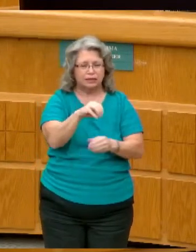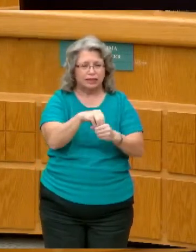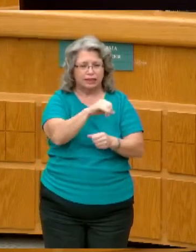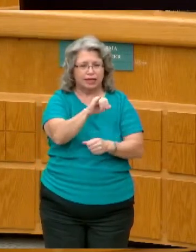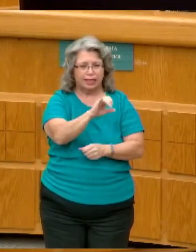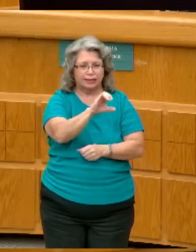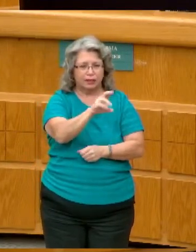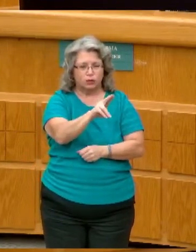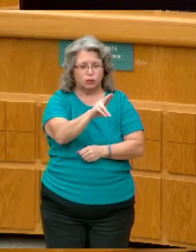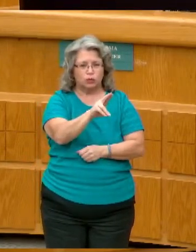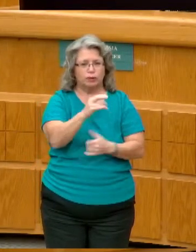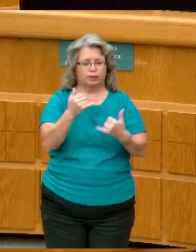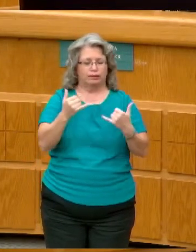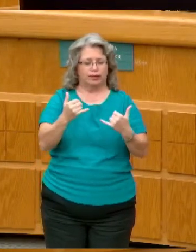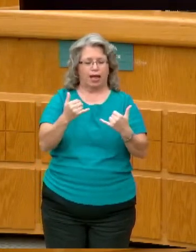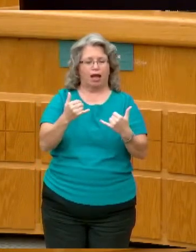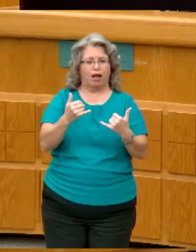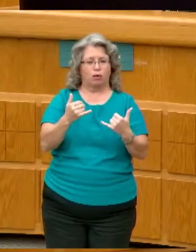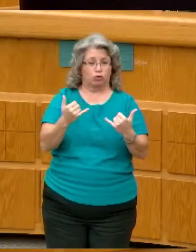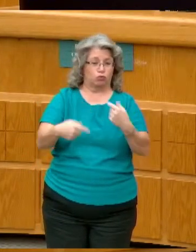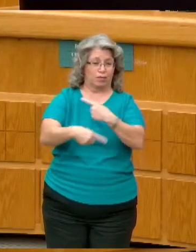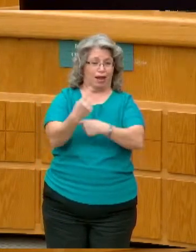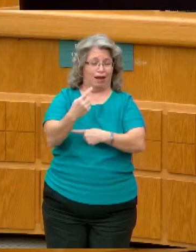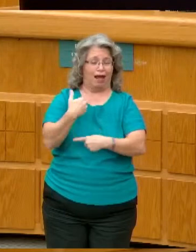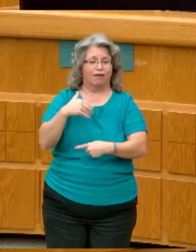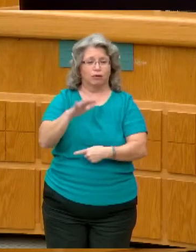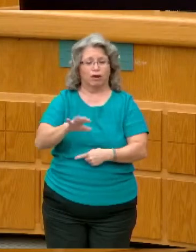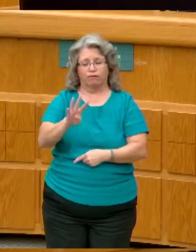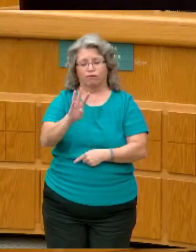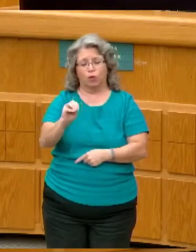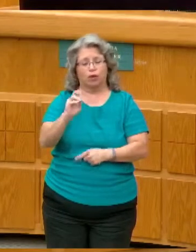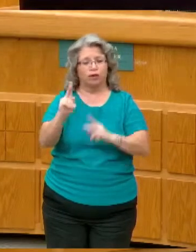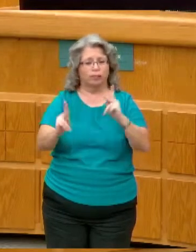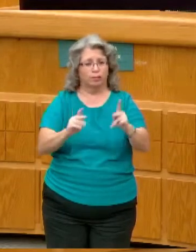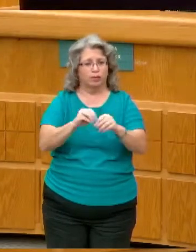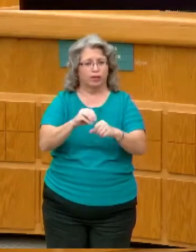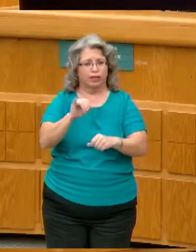about 40 in the ICU today.